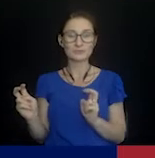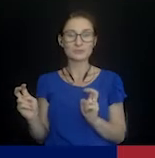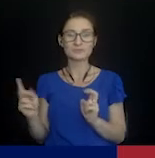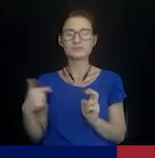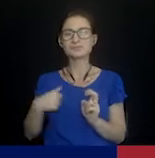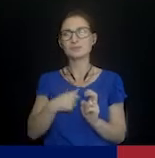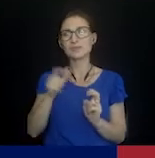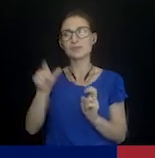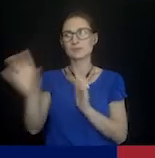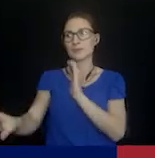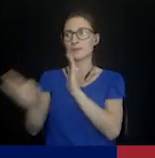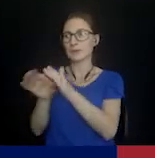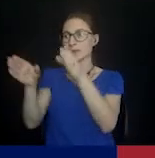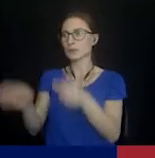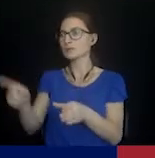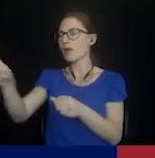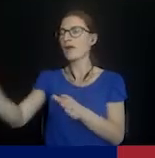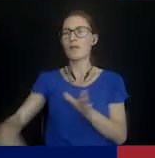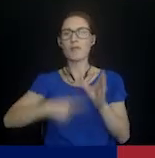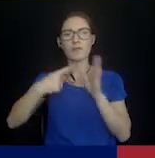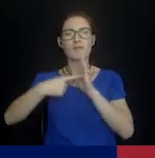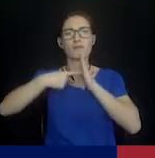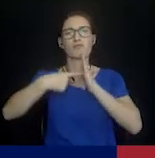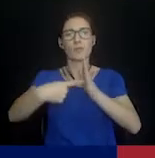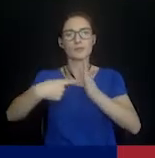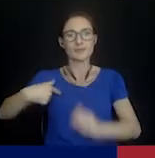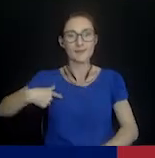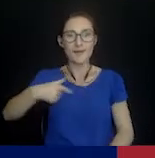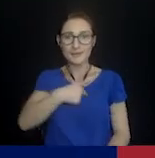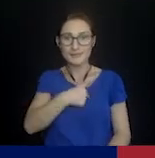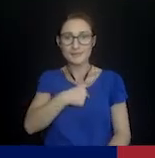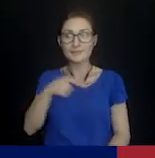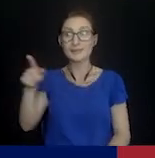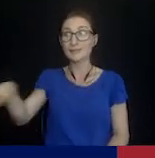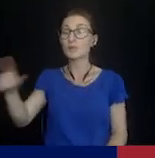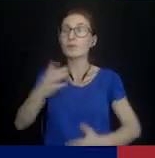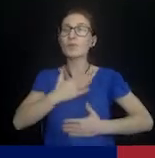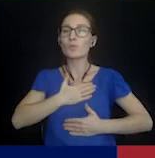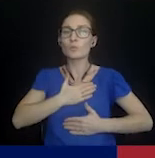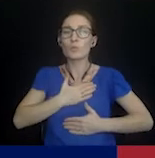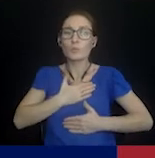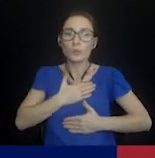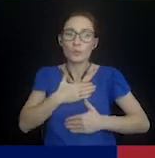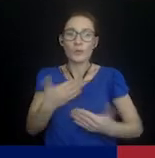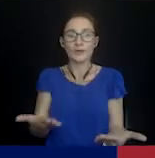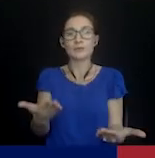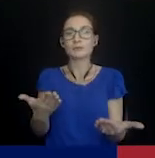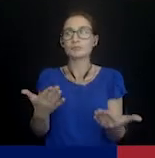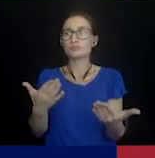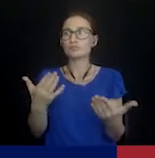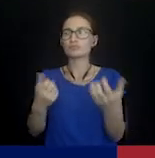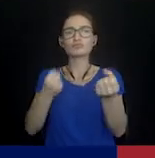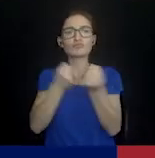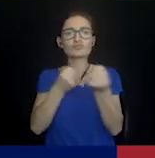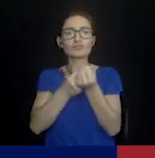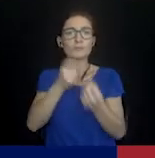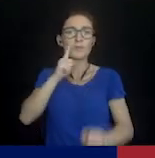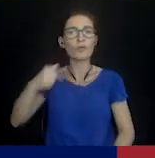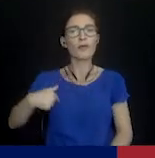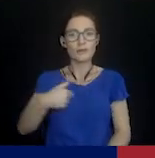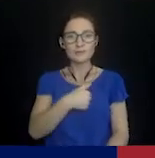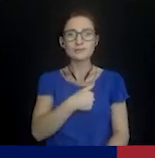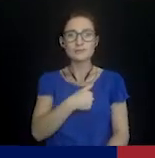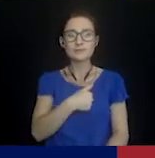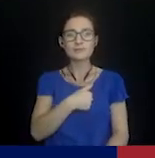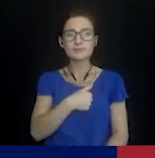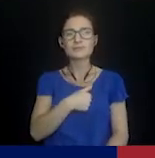need elected officials who represent us and who are willing to help speak for us.